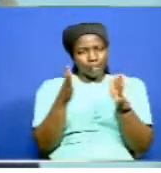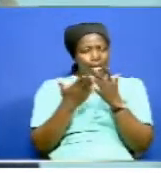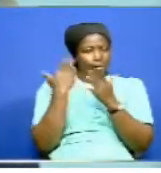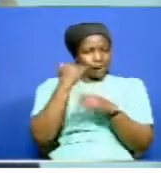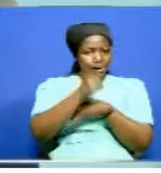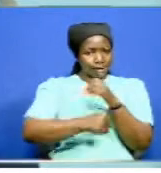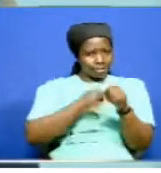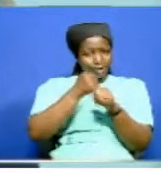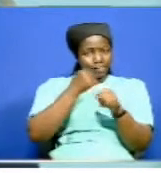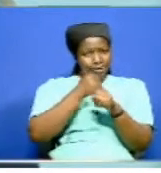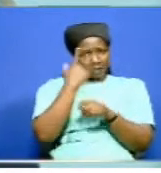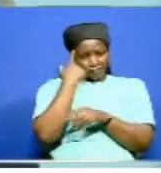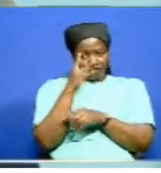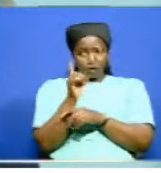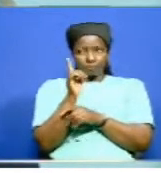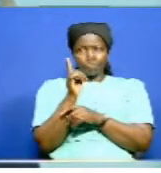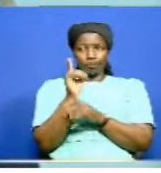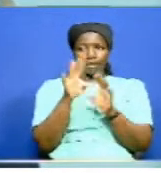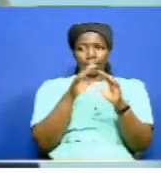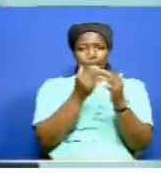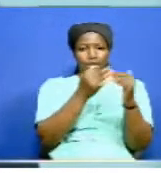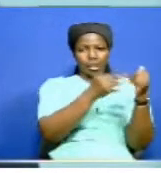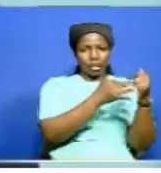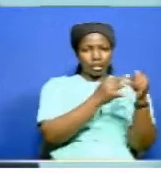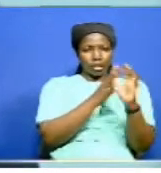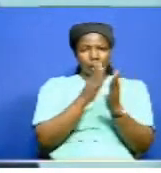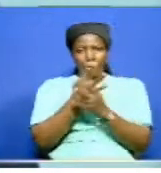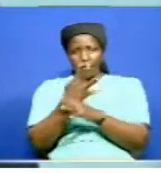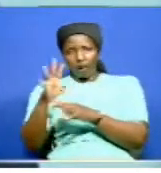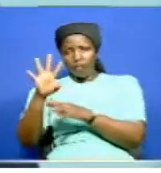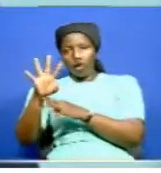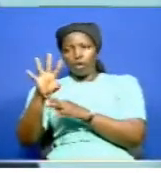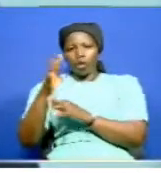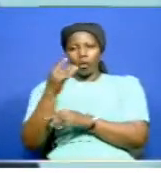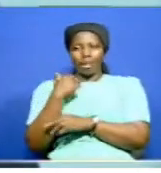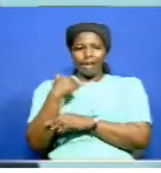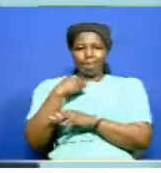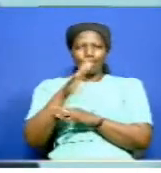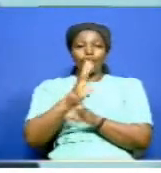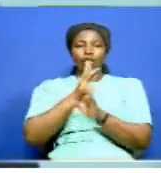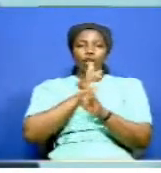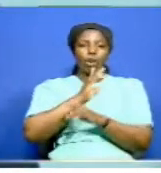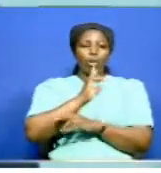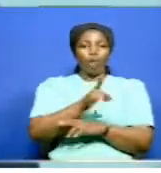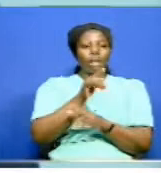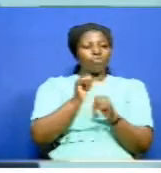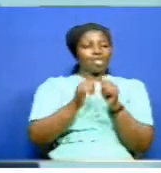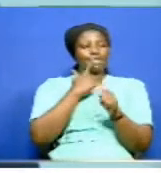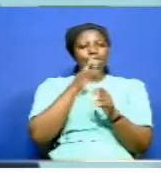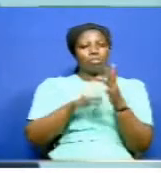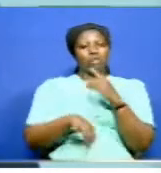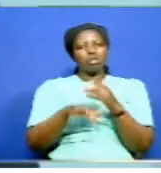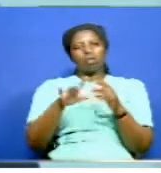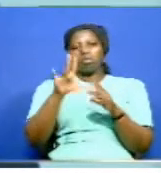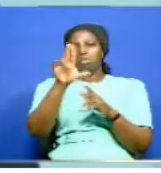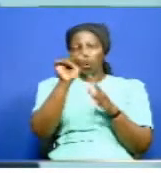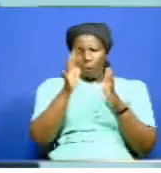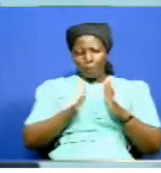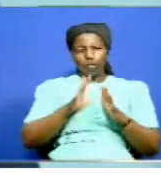year for class 8 and Form 4, there was instruction that nobody will be allowed to